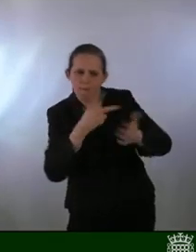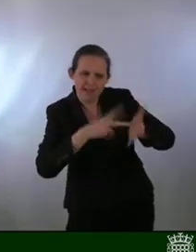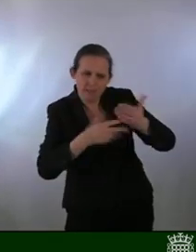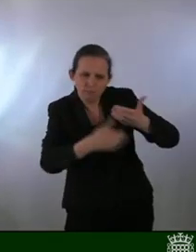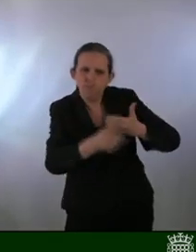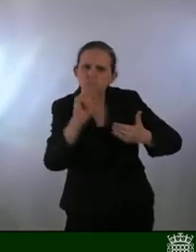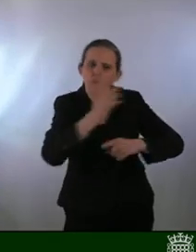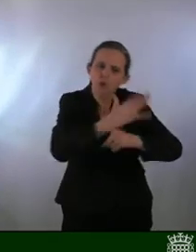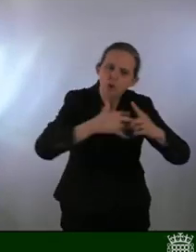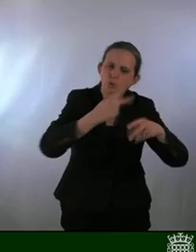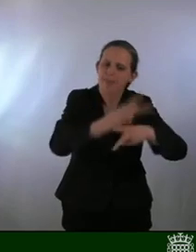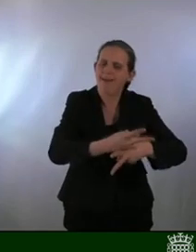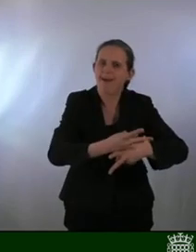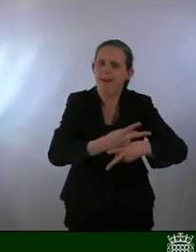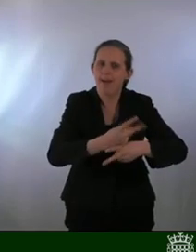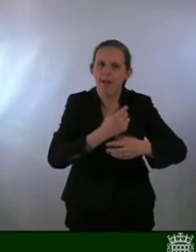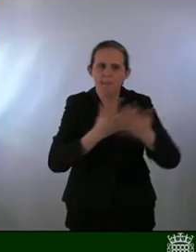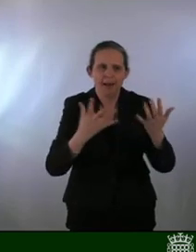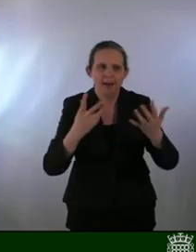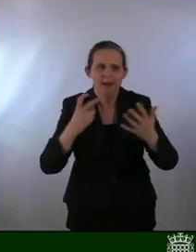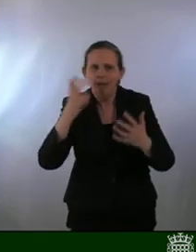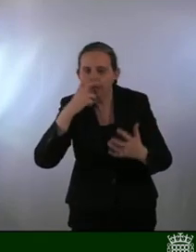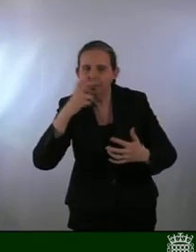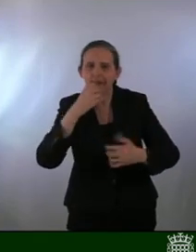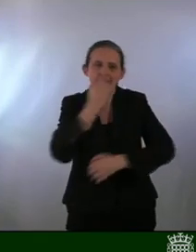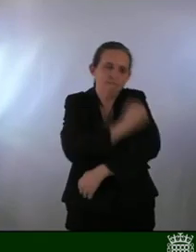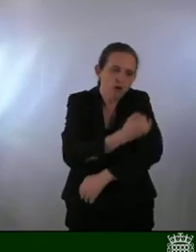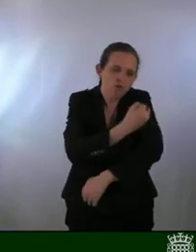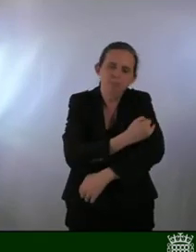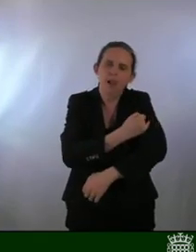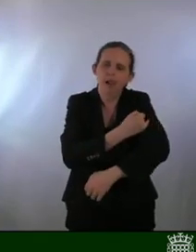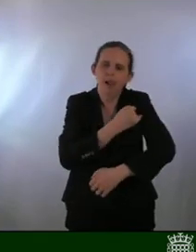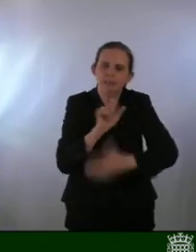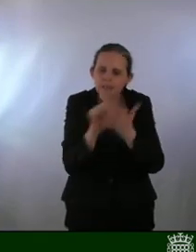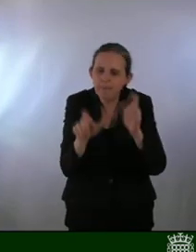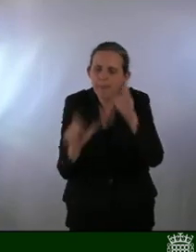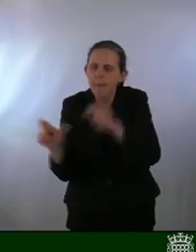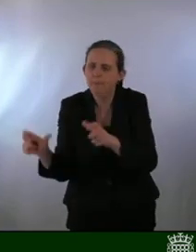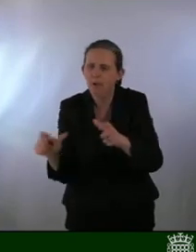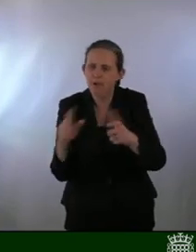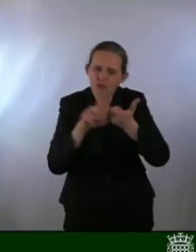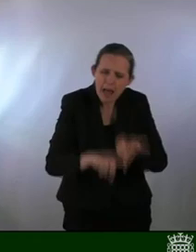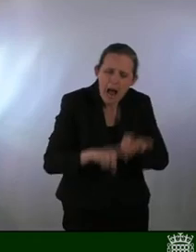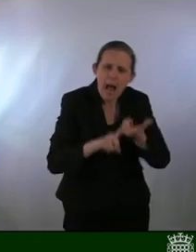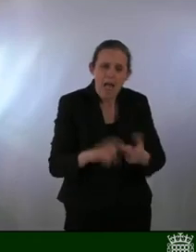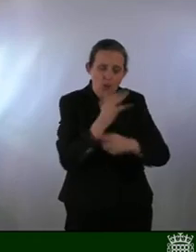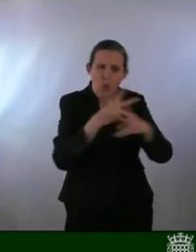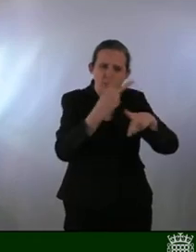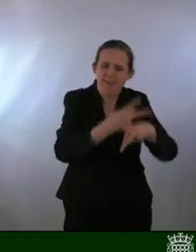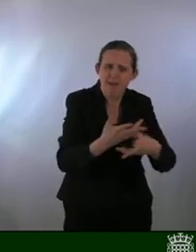vulnerable elderly and disabled people rely on? In particular, what plans he has to ensure that the